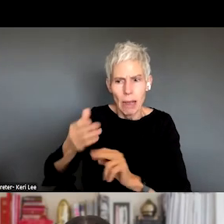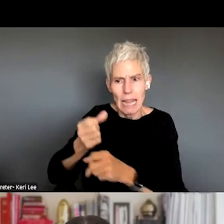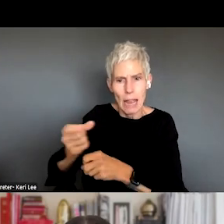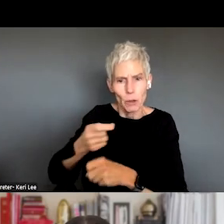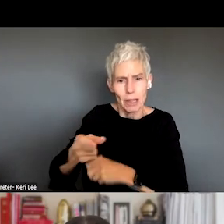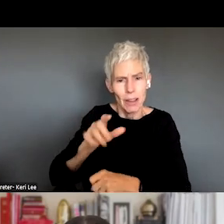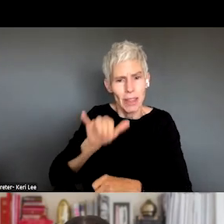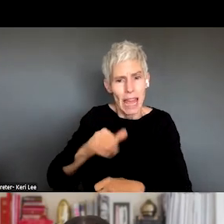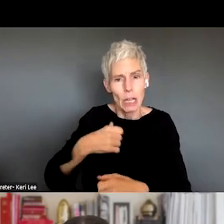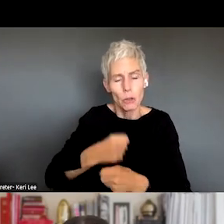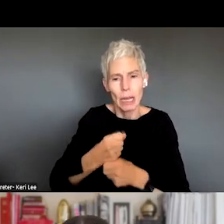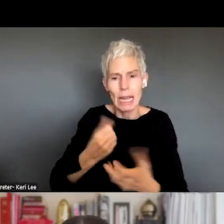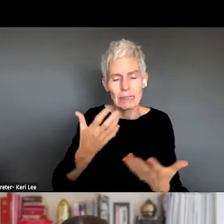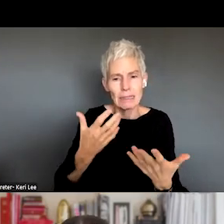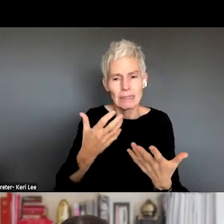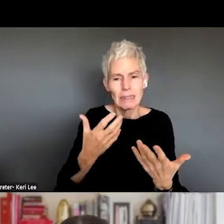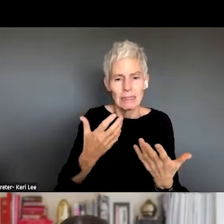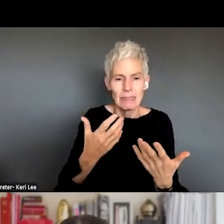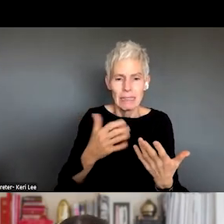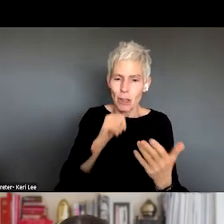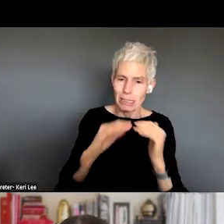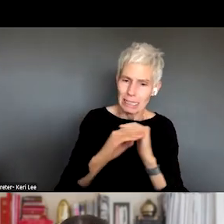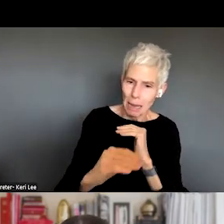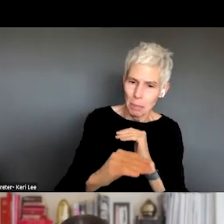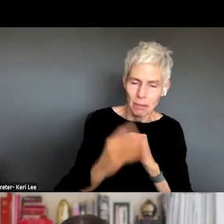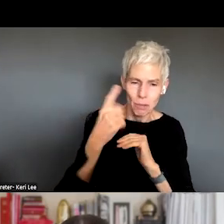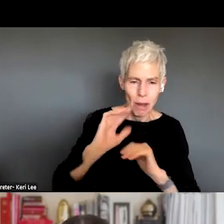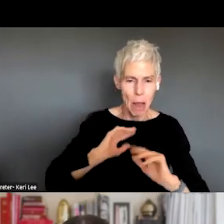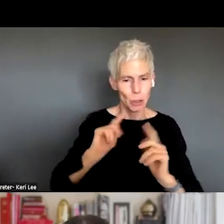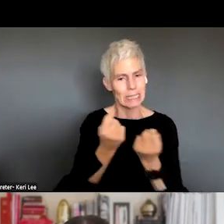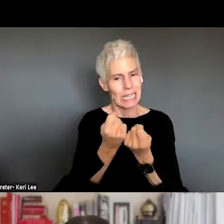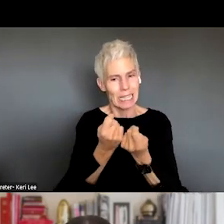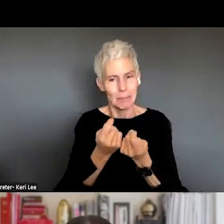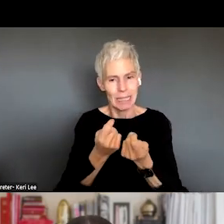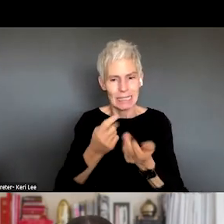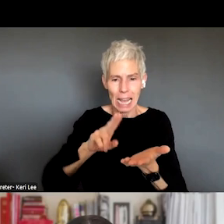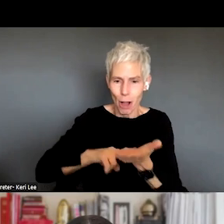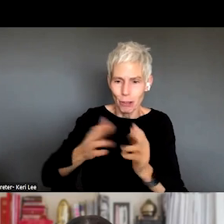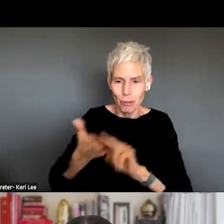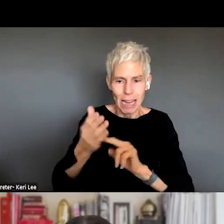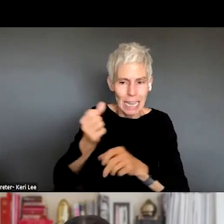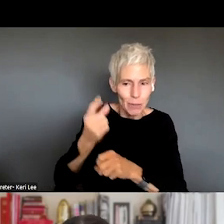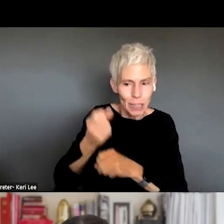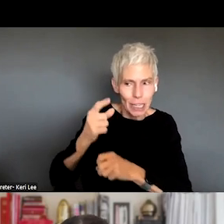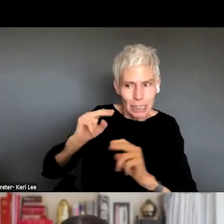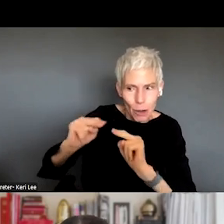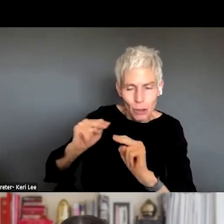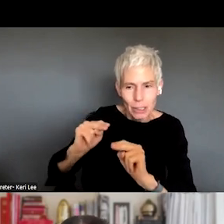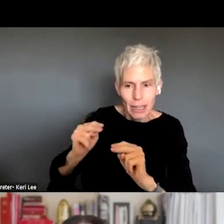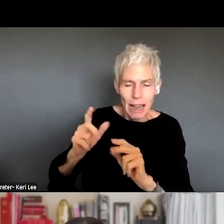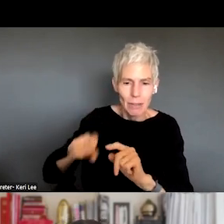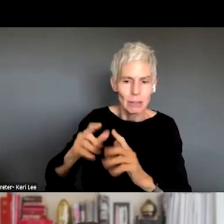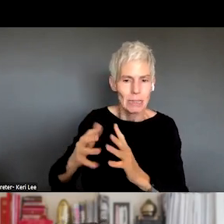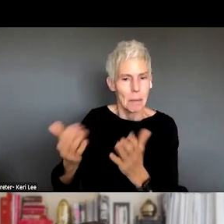creates quite a bit of instability for our team and doesn't allow us to focus as much as we need to on actually just doing the